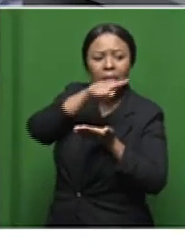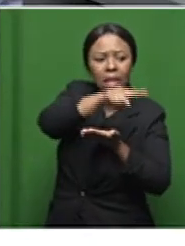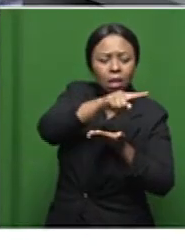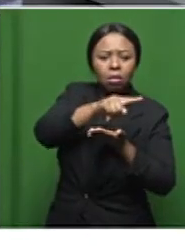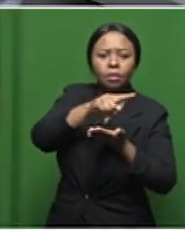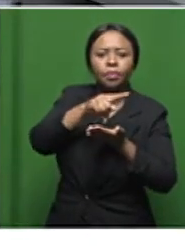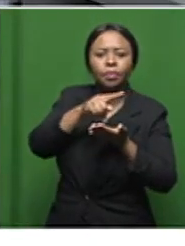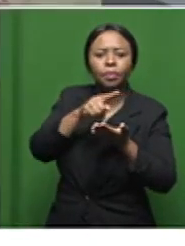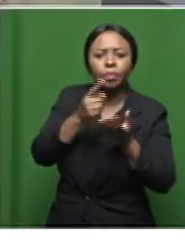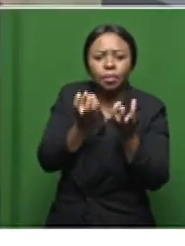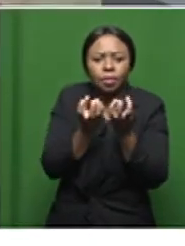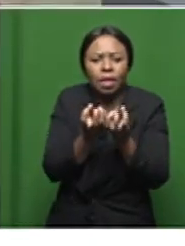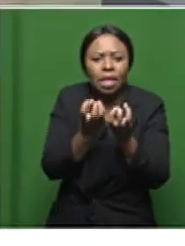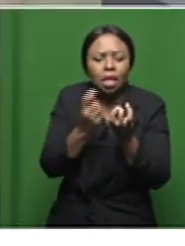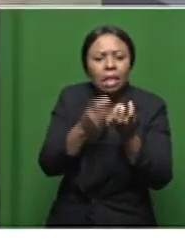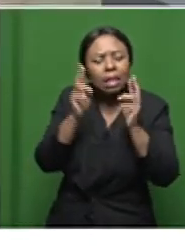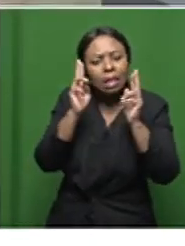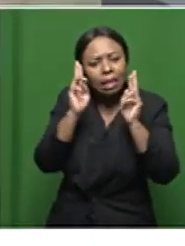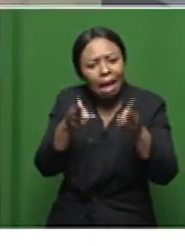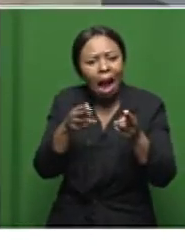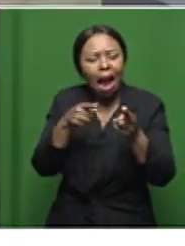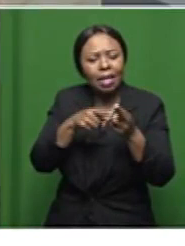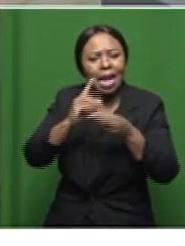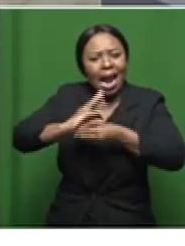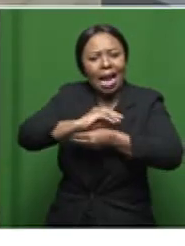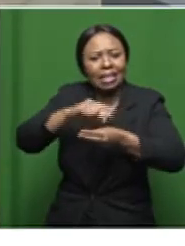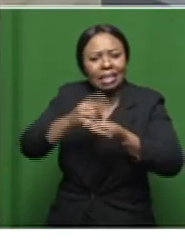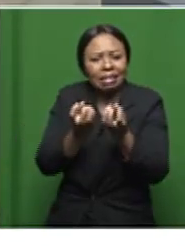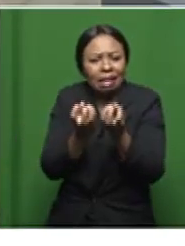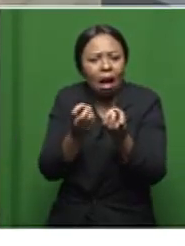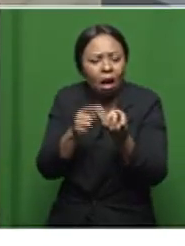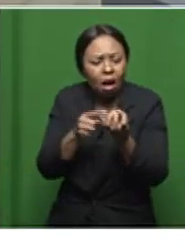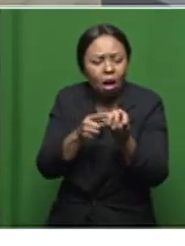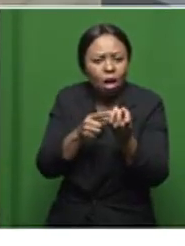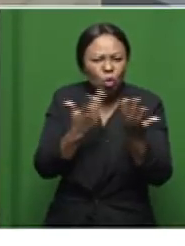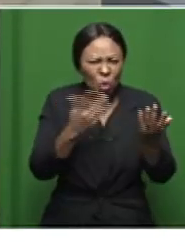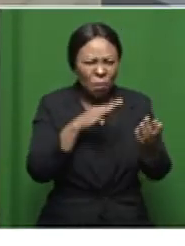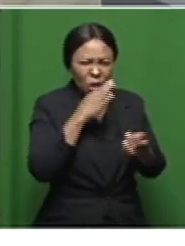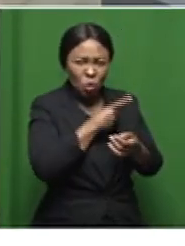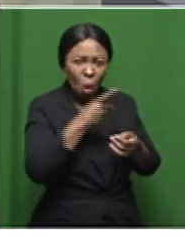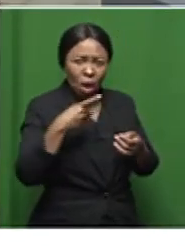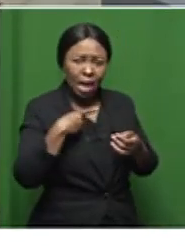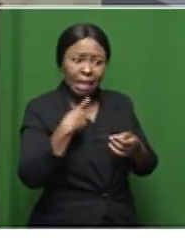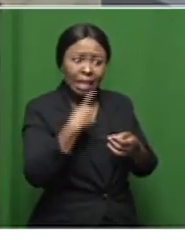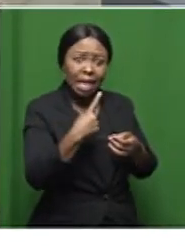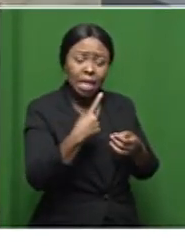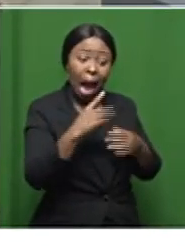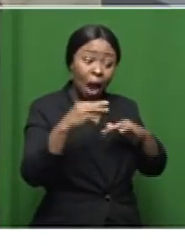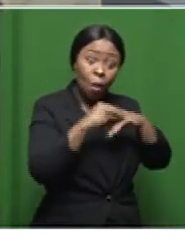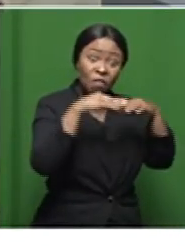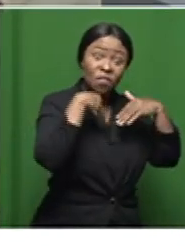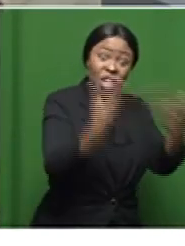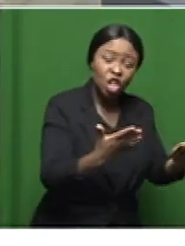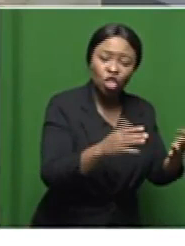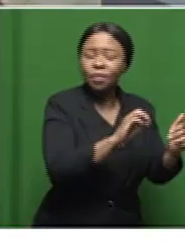cancer. Oh, the doctor had said, after getting married, you need to come here. What did you